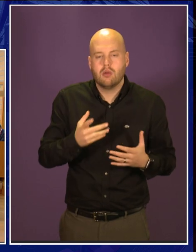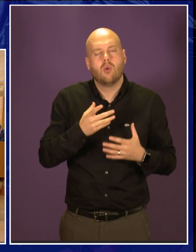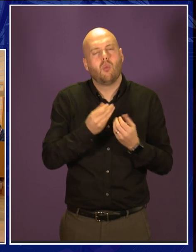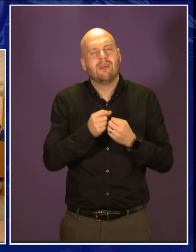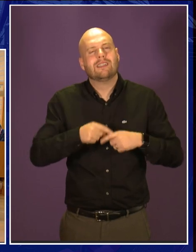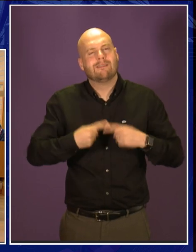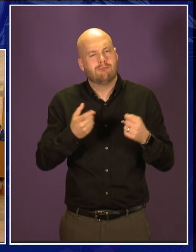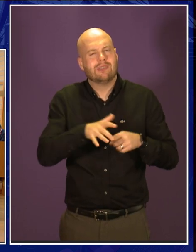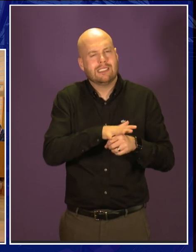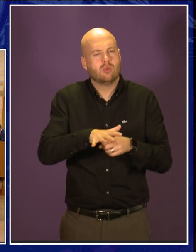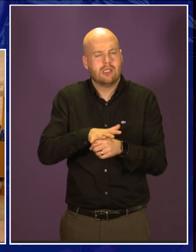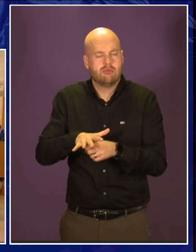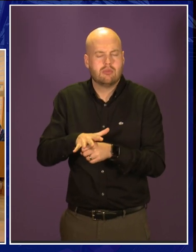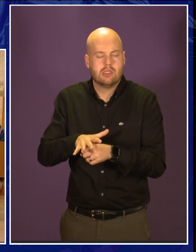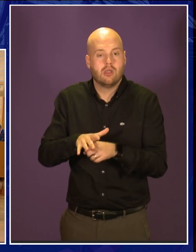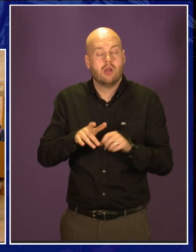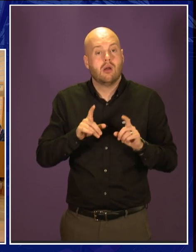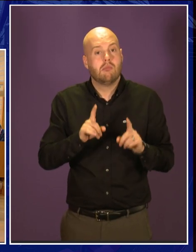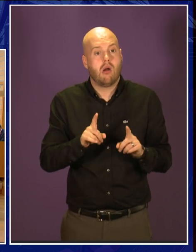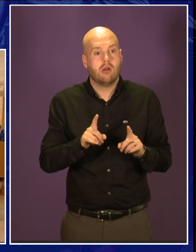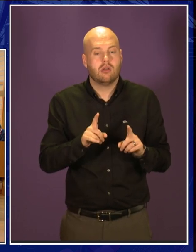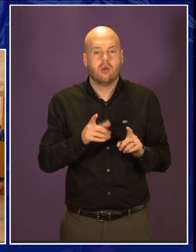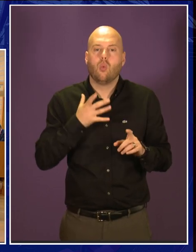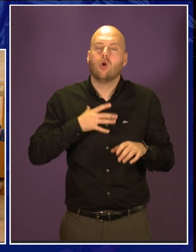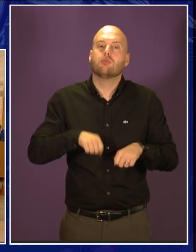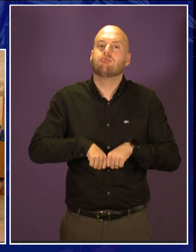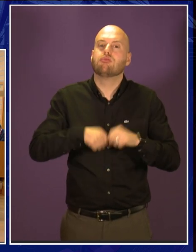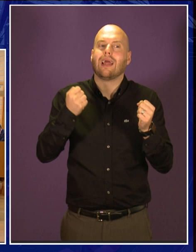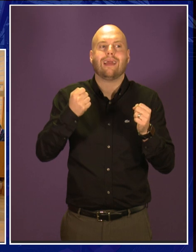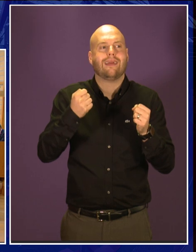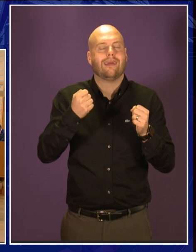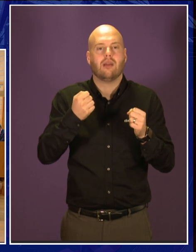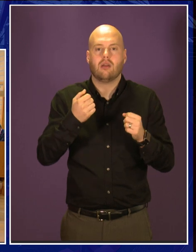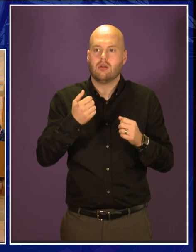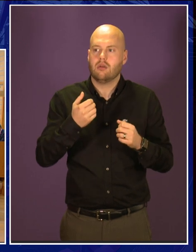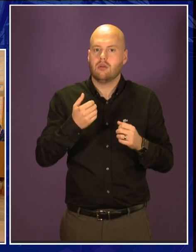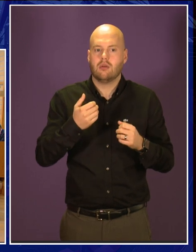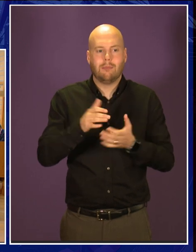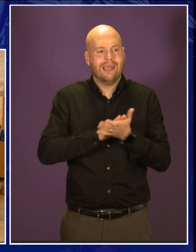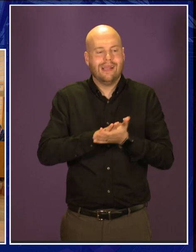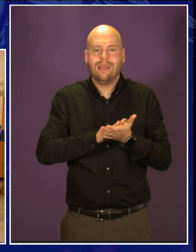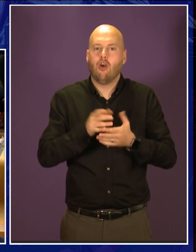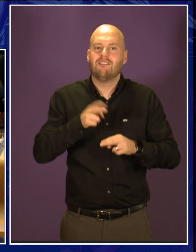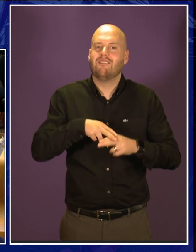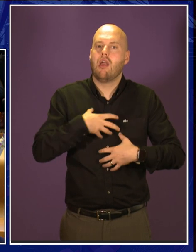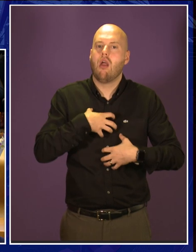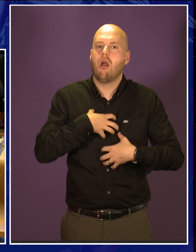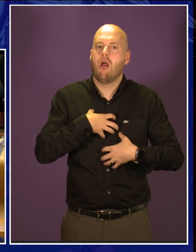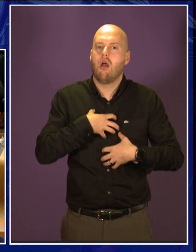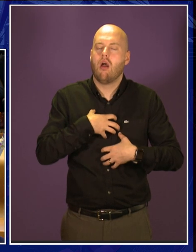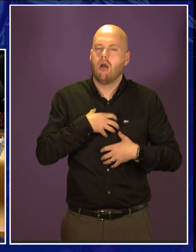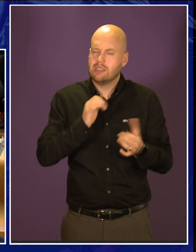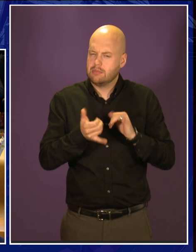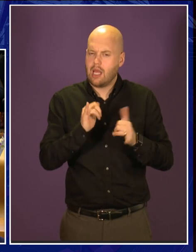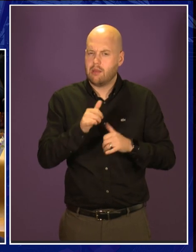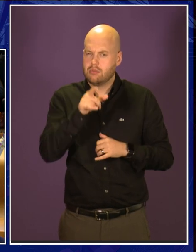circumstances. But it's a break the stereotype about what fear is. Sometimes we think, we know everything from the